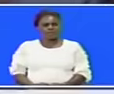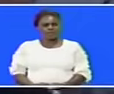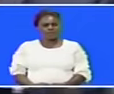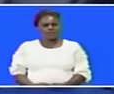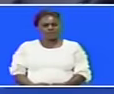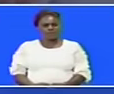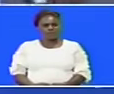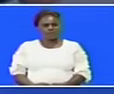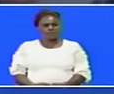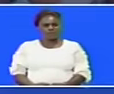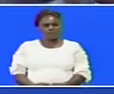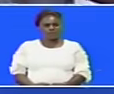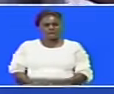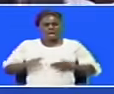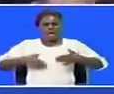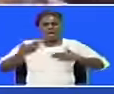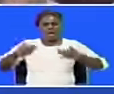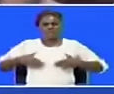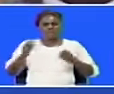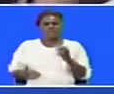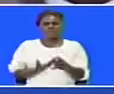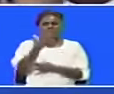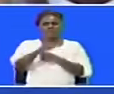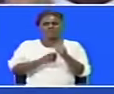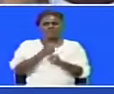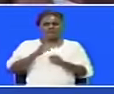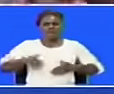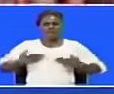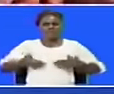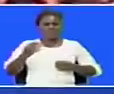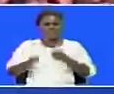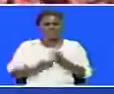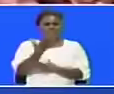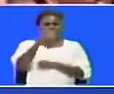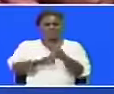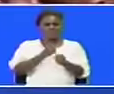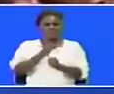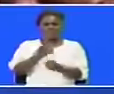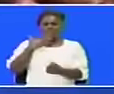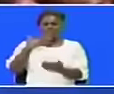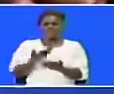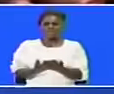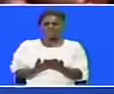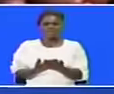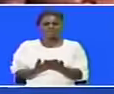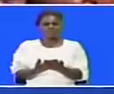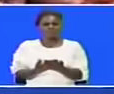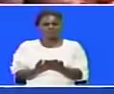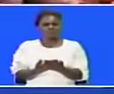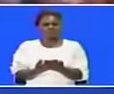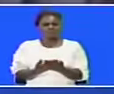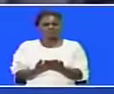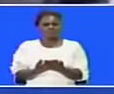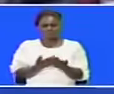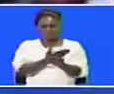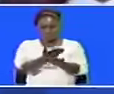Ebu nione kwa mikono, Happy New Year, Happy New Year, Happy New Year. Asanteni sana.